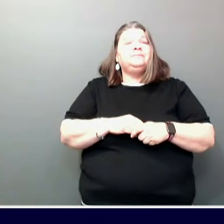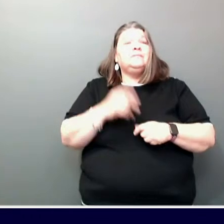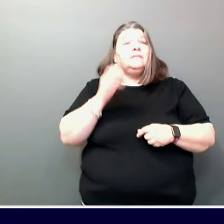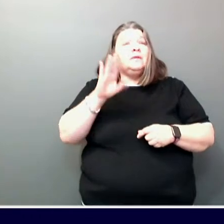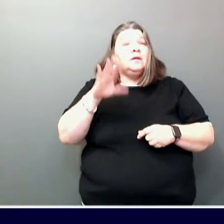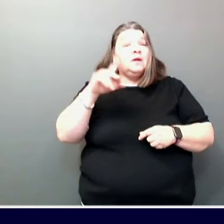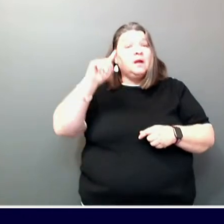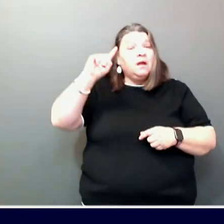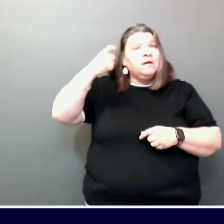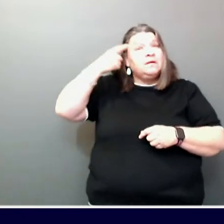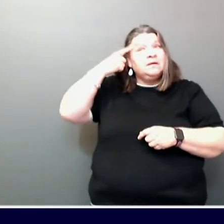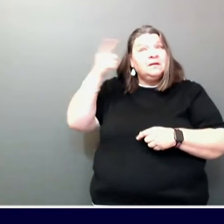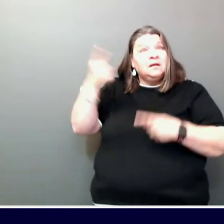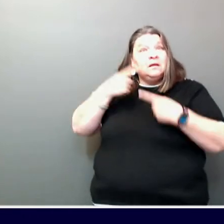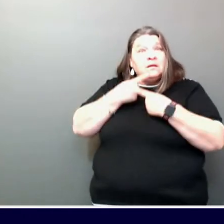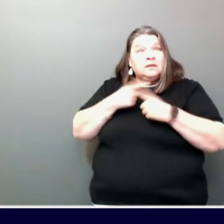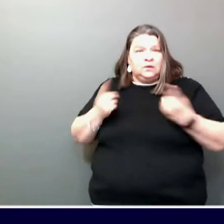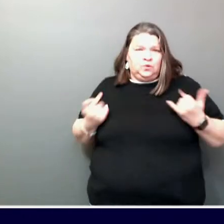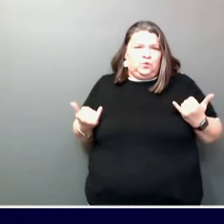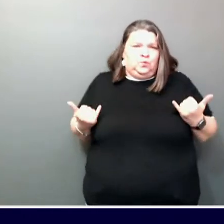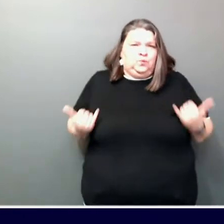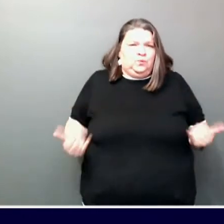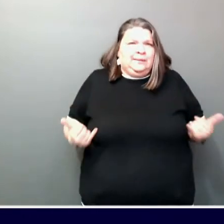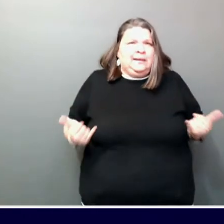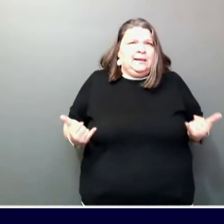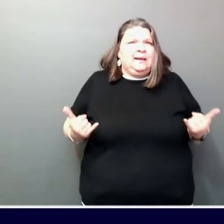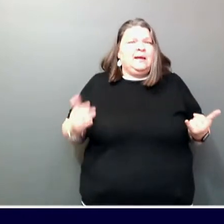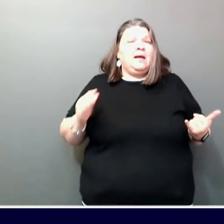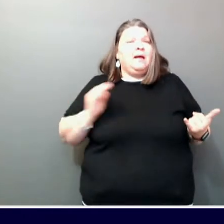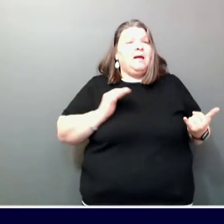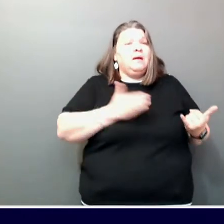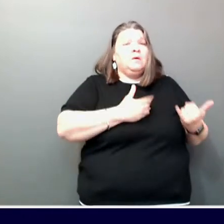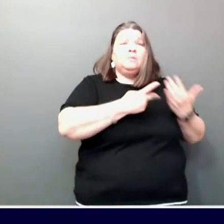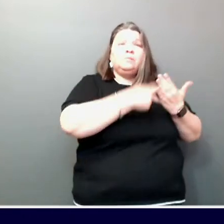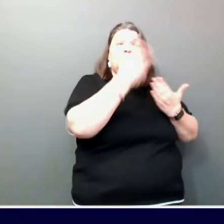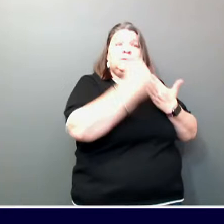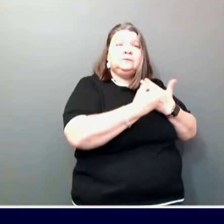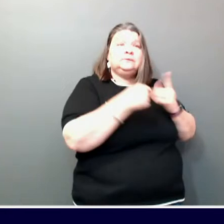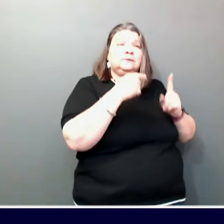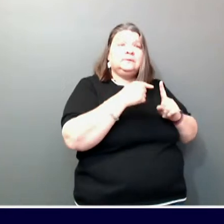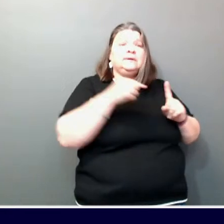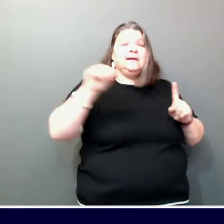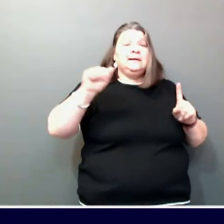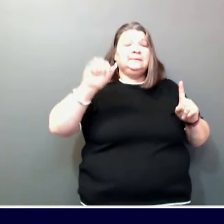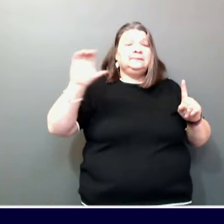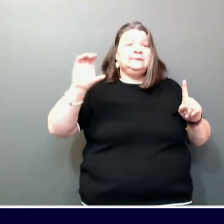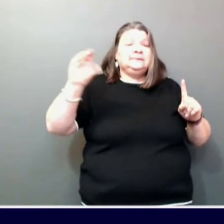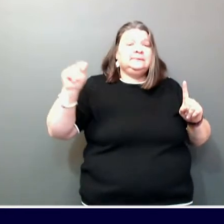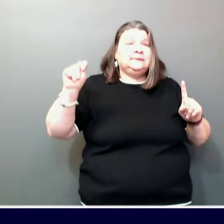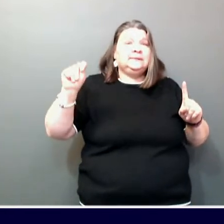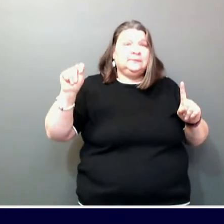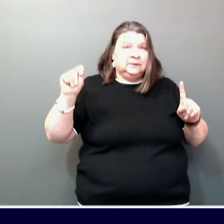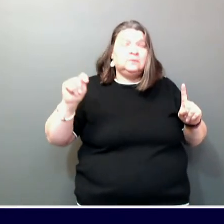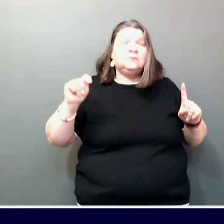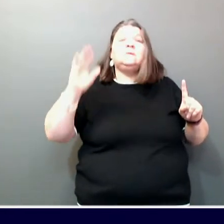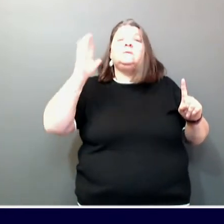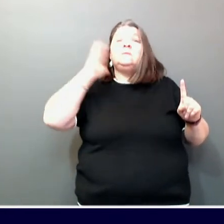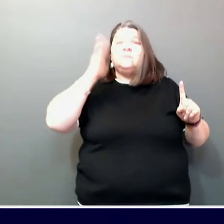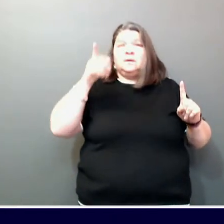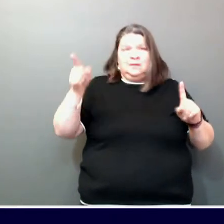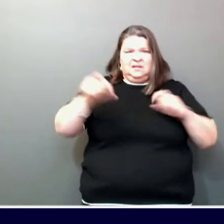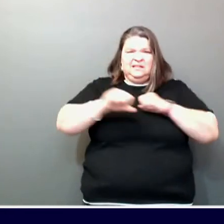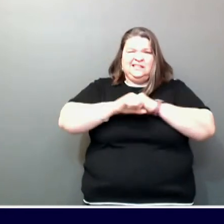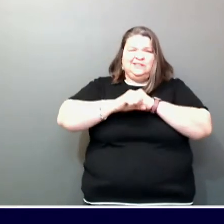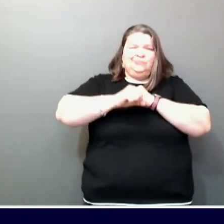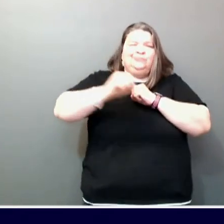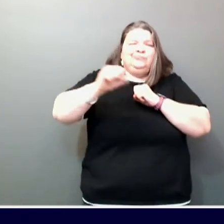ACT, to all Maine households. Originally limited to residents in certain communities, now every